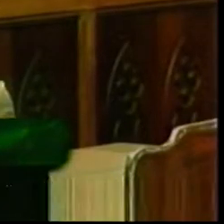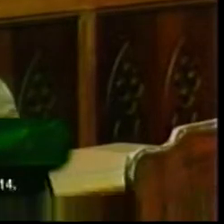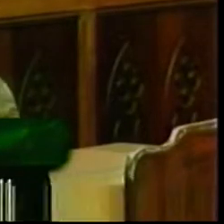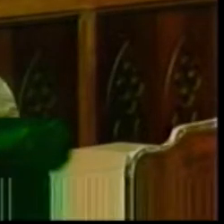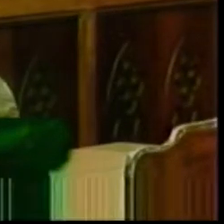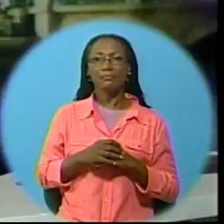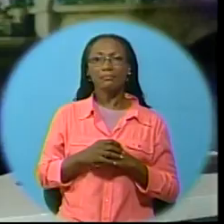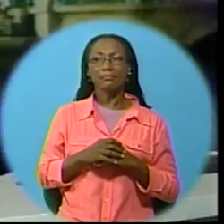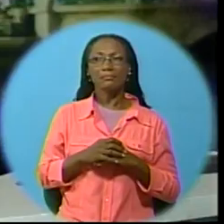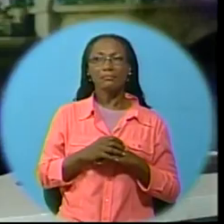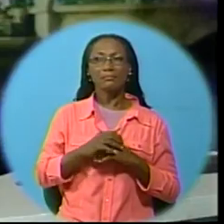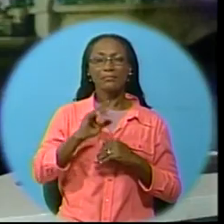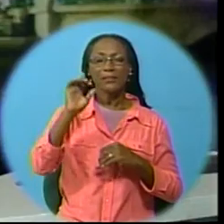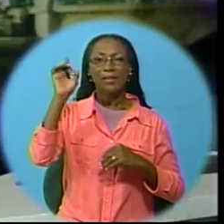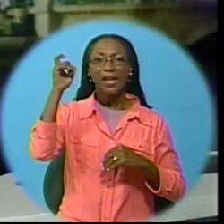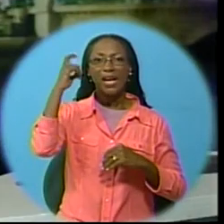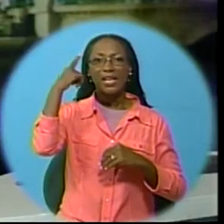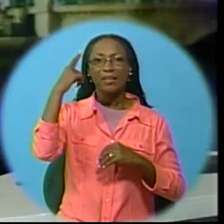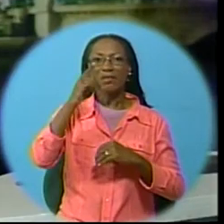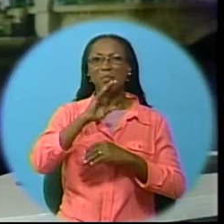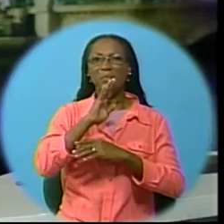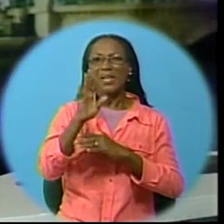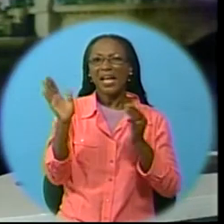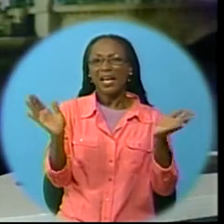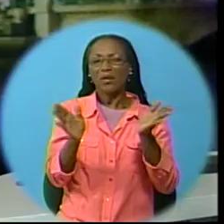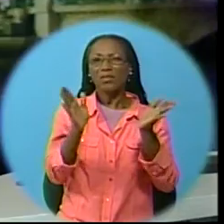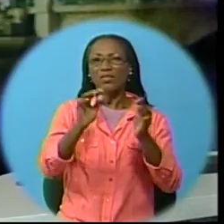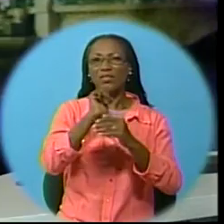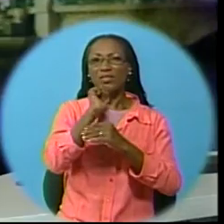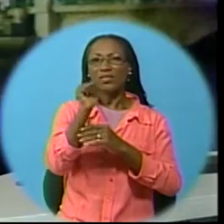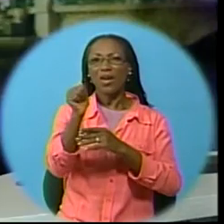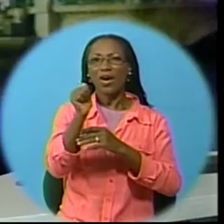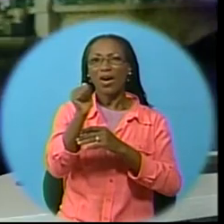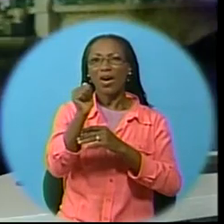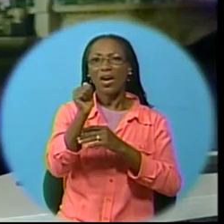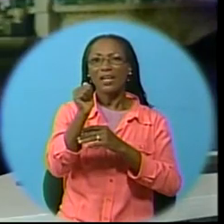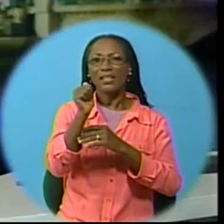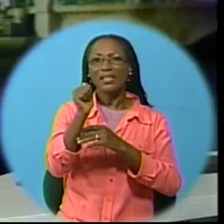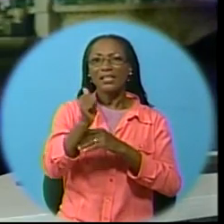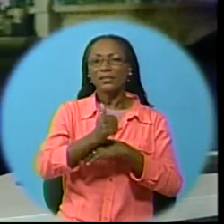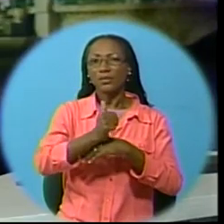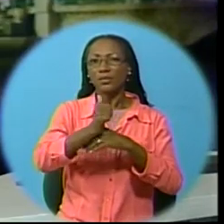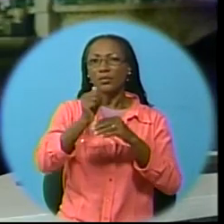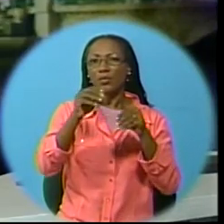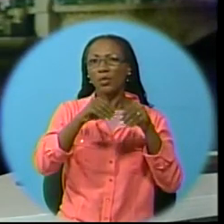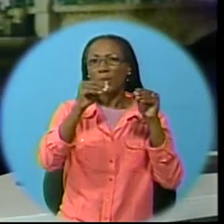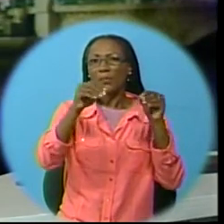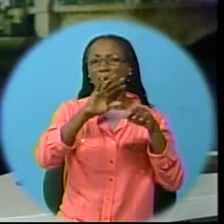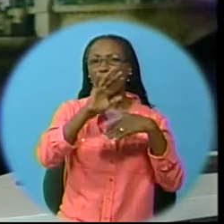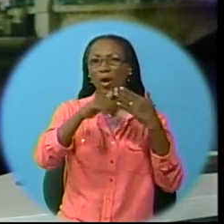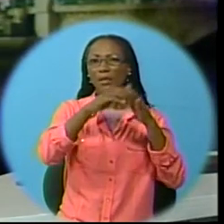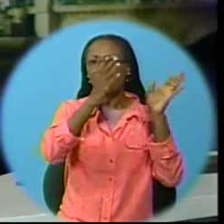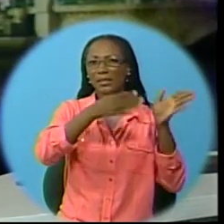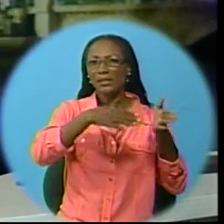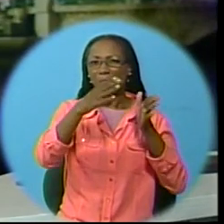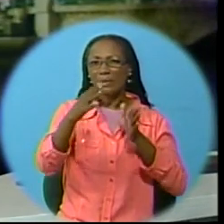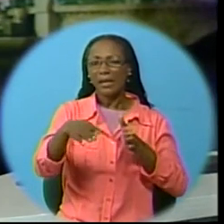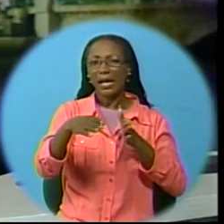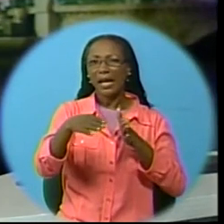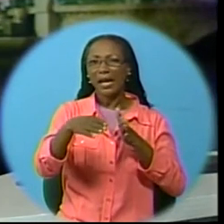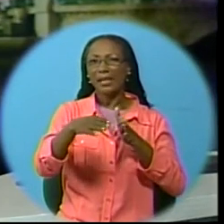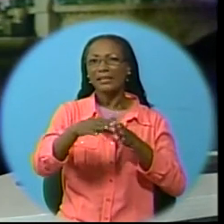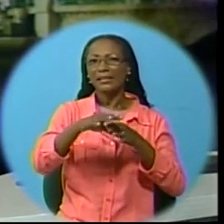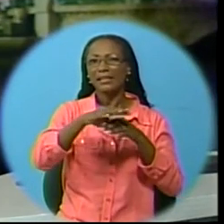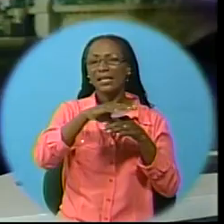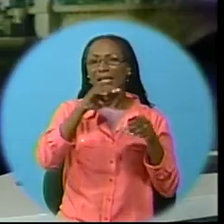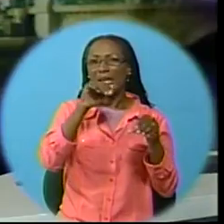doing. Government is being encouraged not to throw all of its eggs into one basket as it tries to emerge from the current